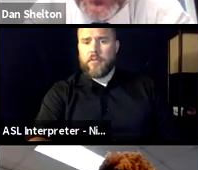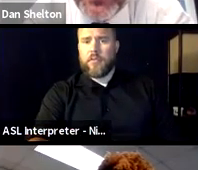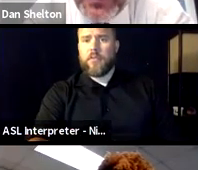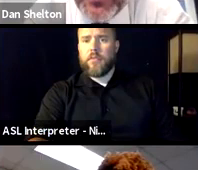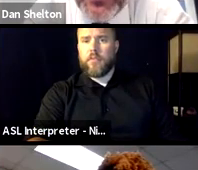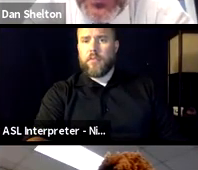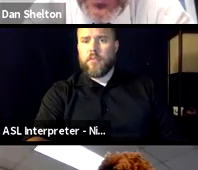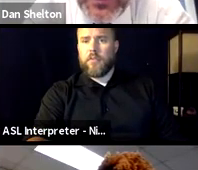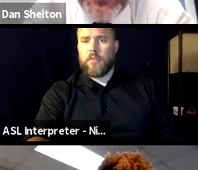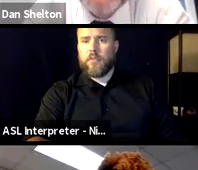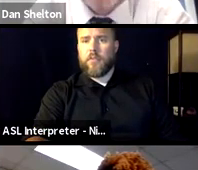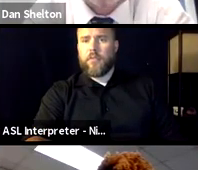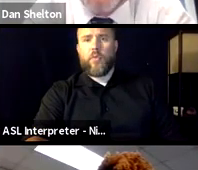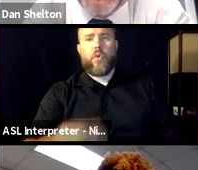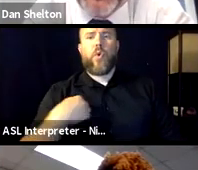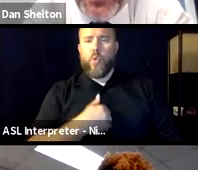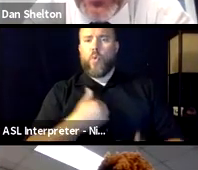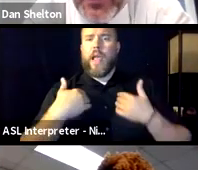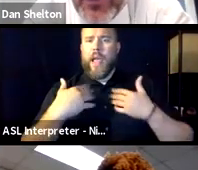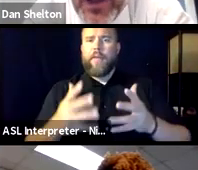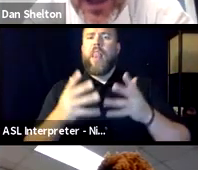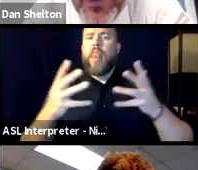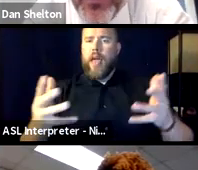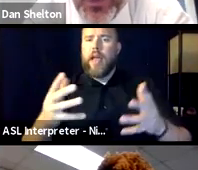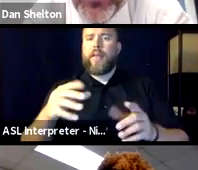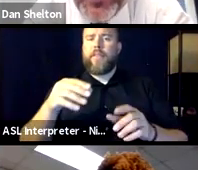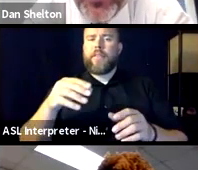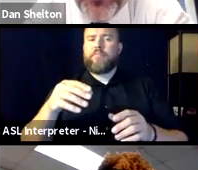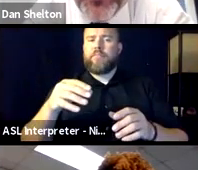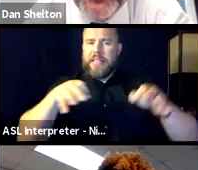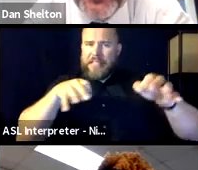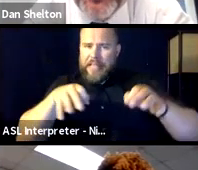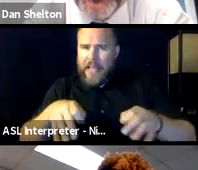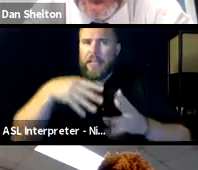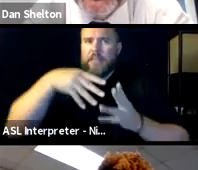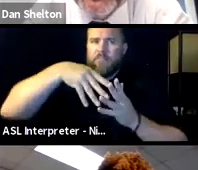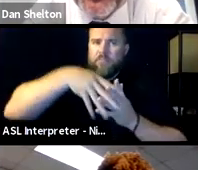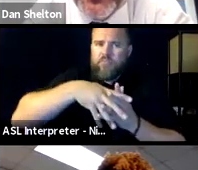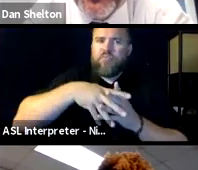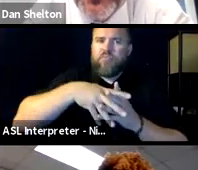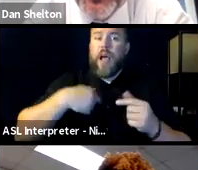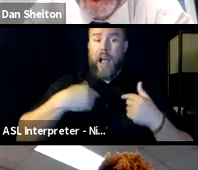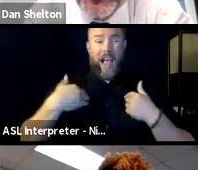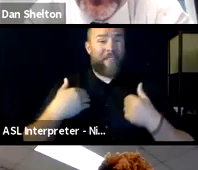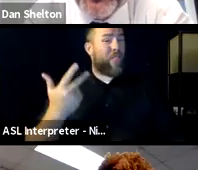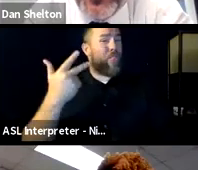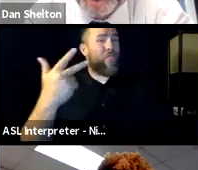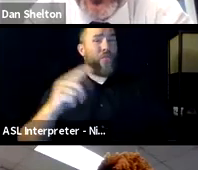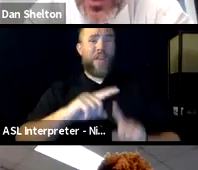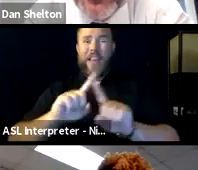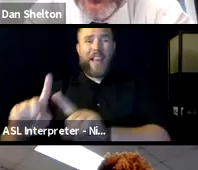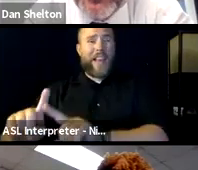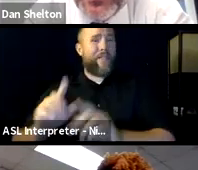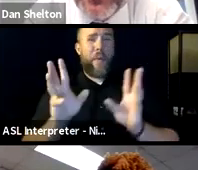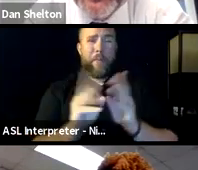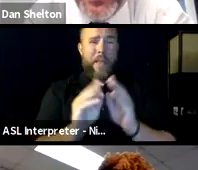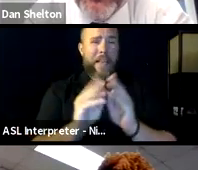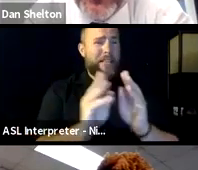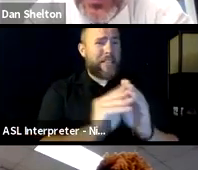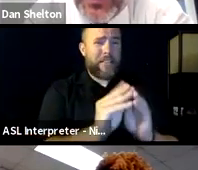nitty gritty details. I've been kind of staying at the higher level. I had personally had 3 different meetings this week with groups where I'm trying